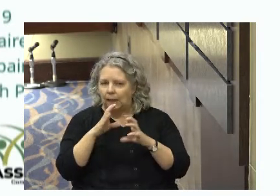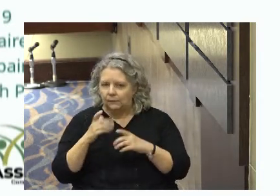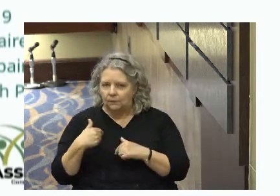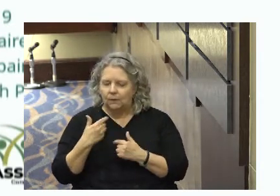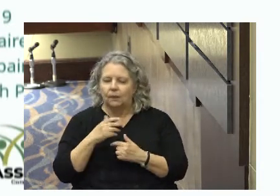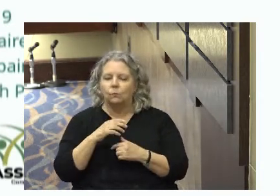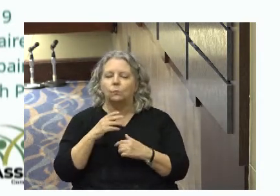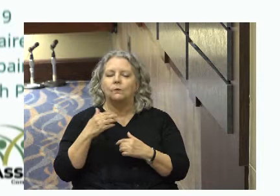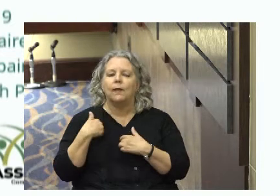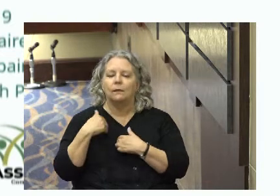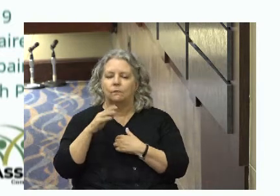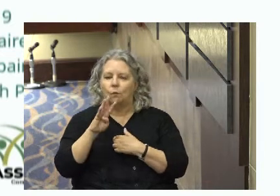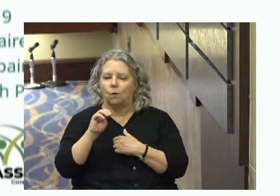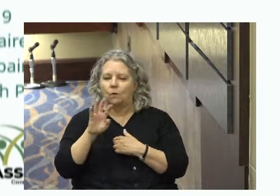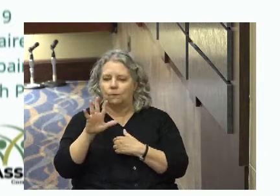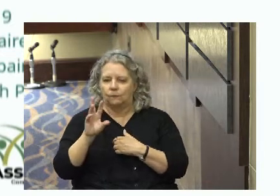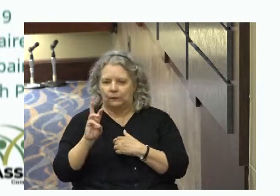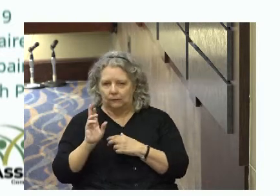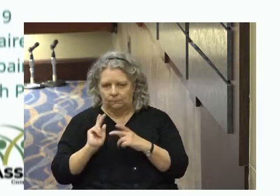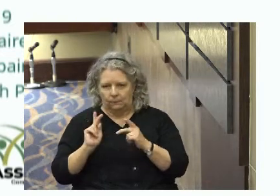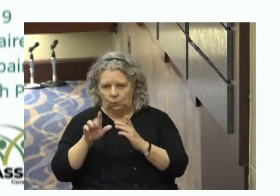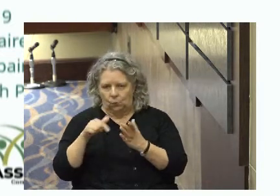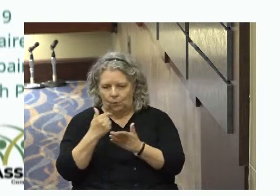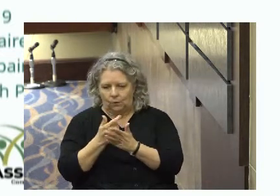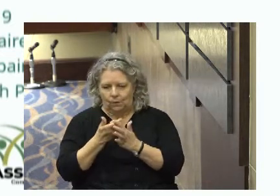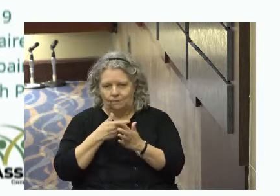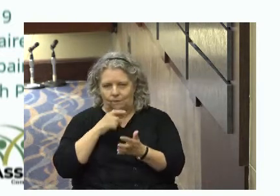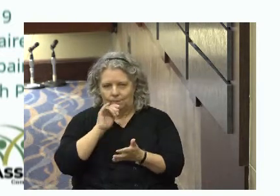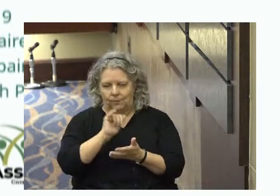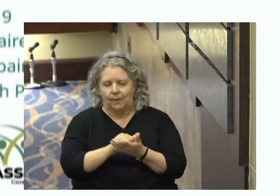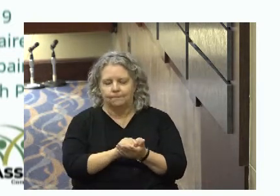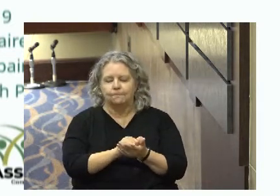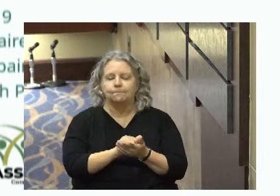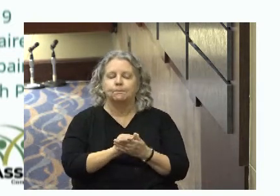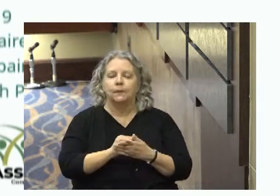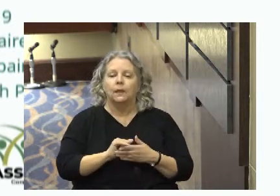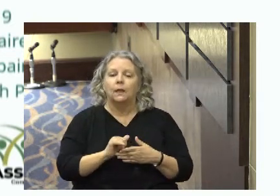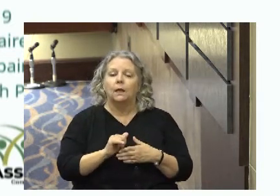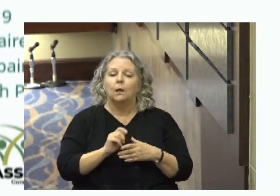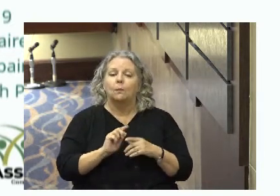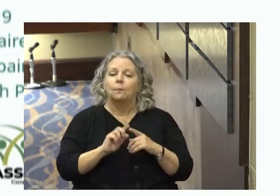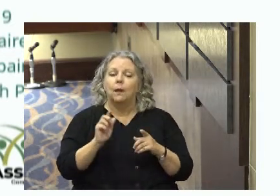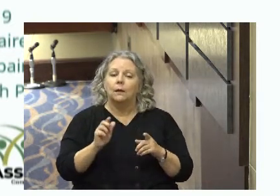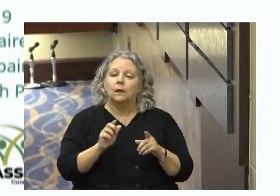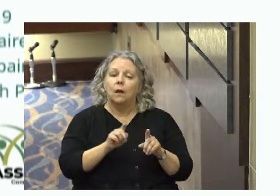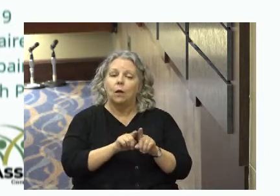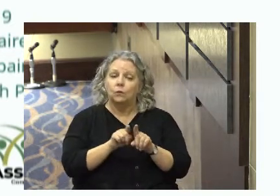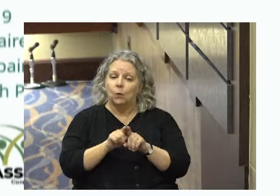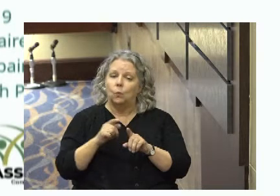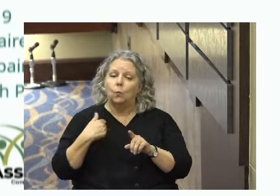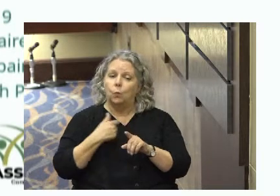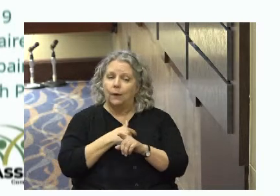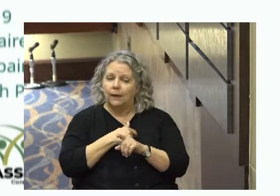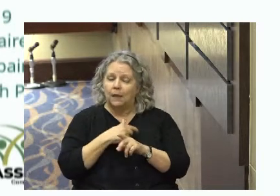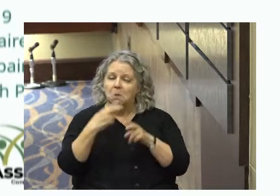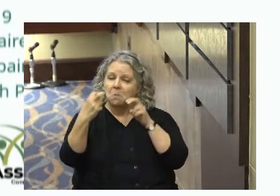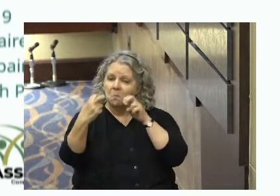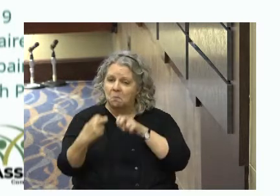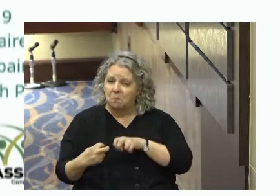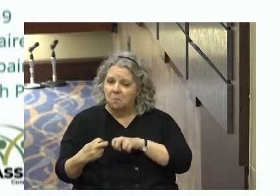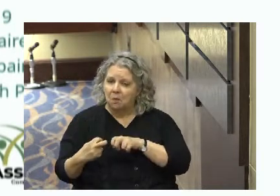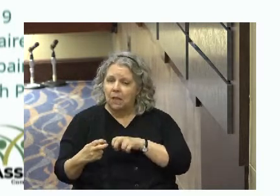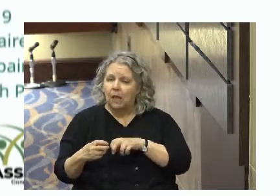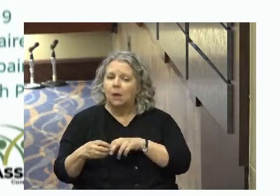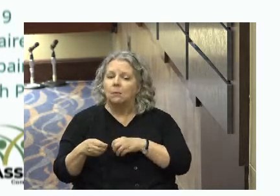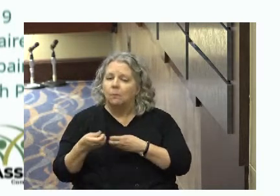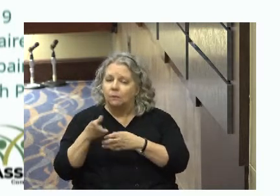that. So a lot of people getting educated. But what's more personal is the counseling sessions. We sit across the table from people and then